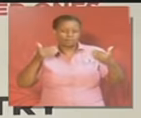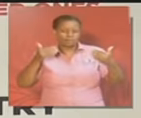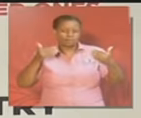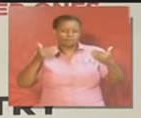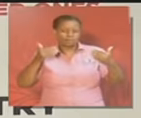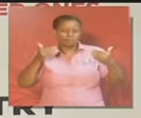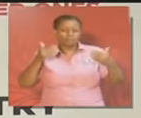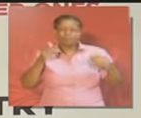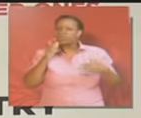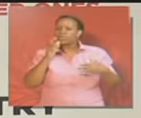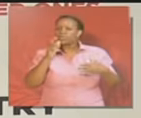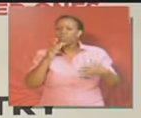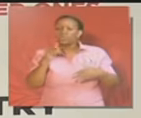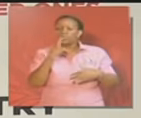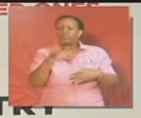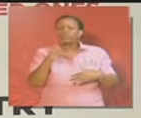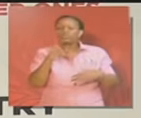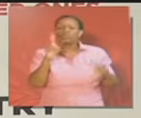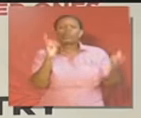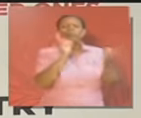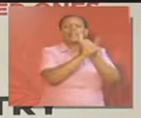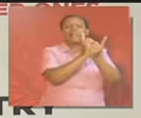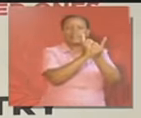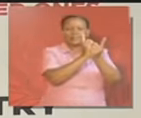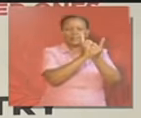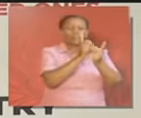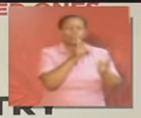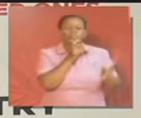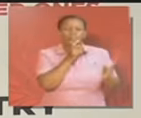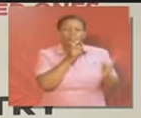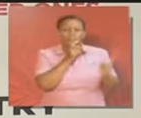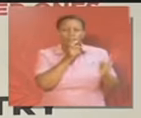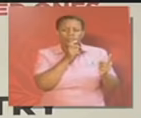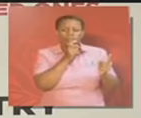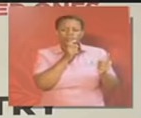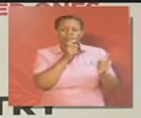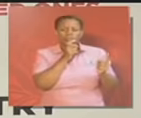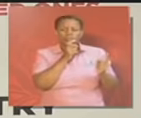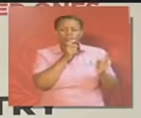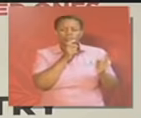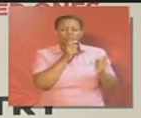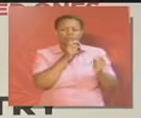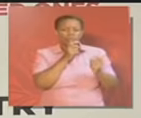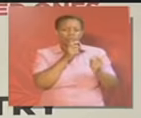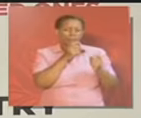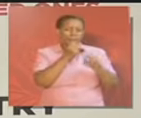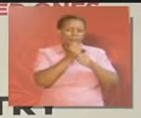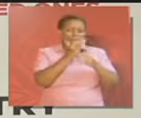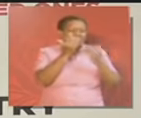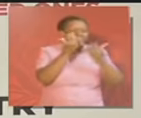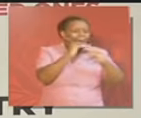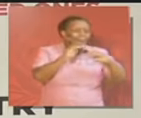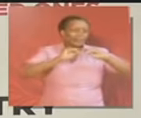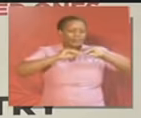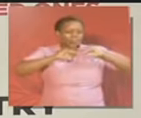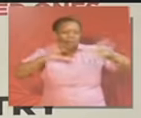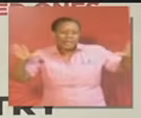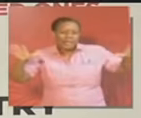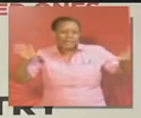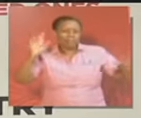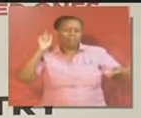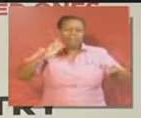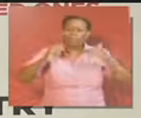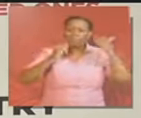for onward spread. The other factors that limit the potential for spread are clearly those which we continue to advocate, and those are to